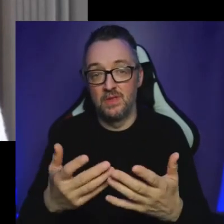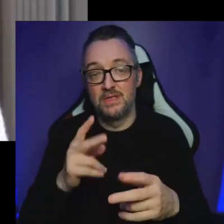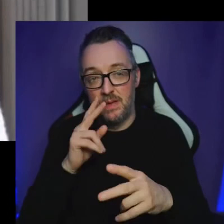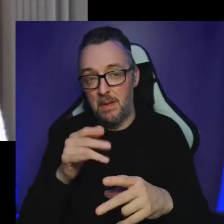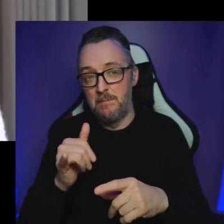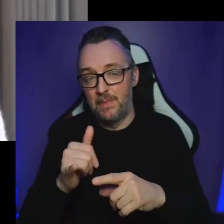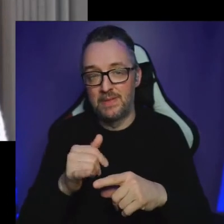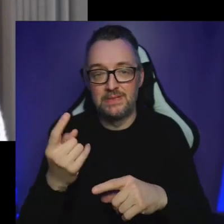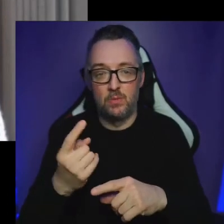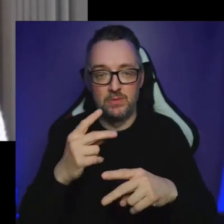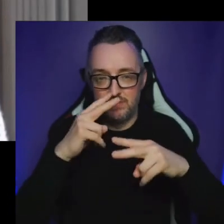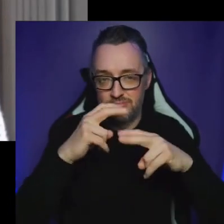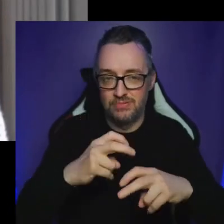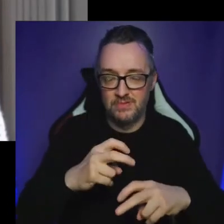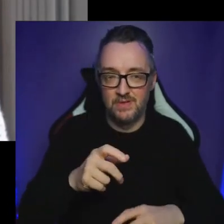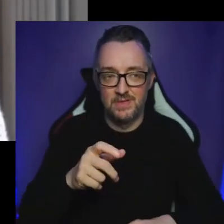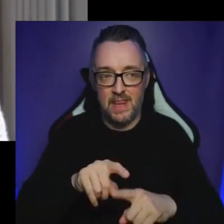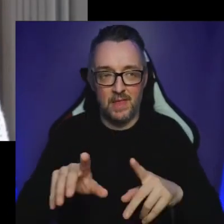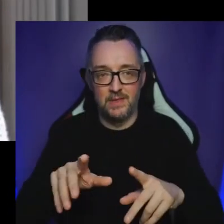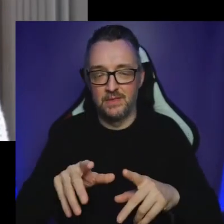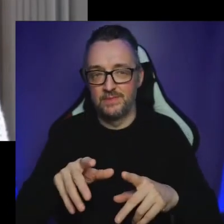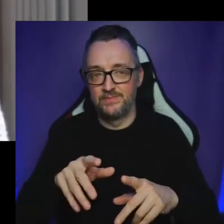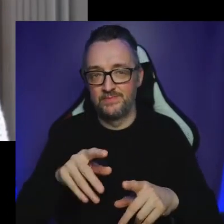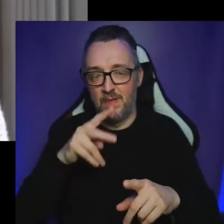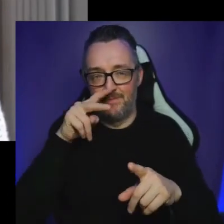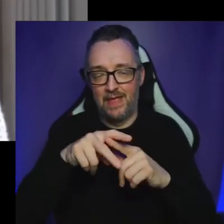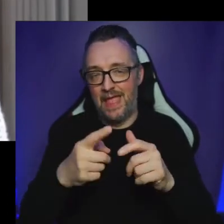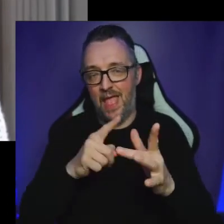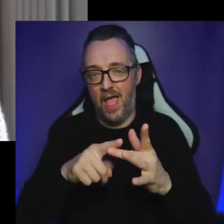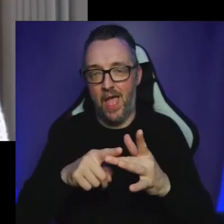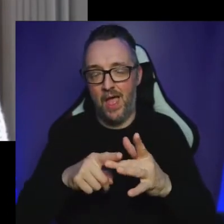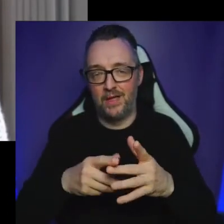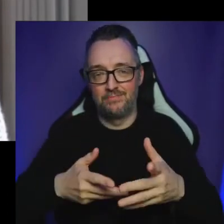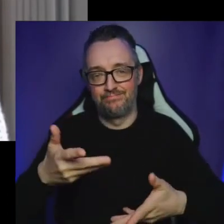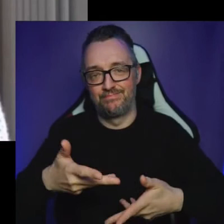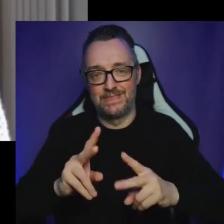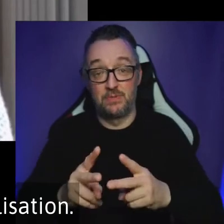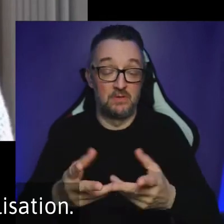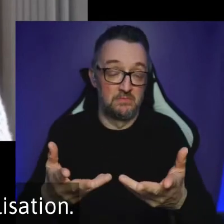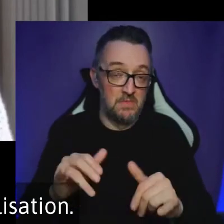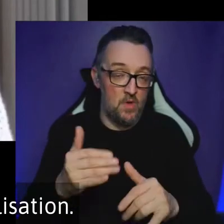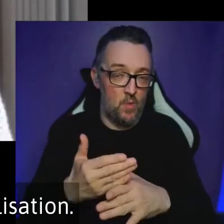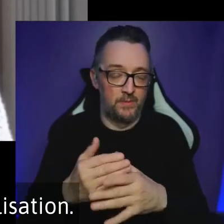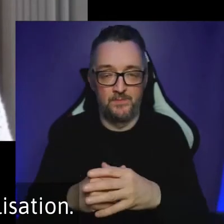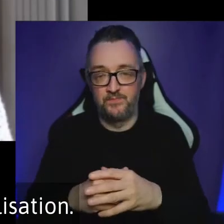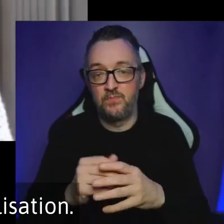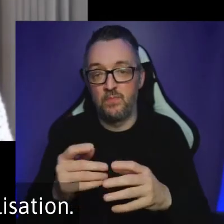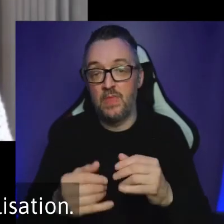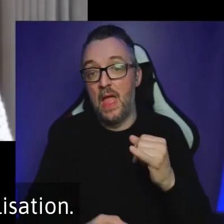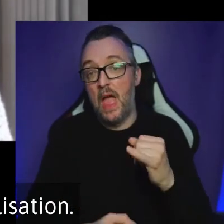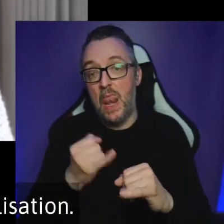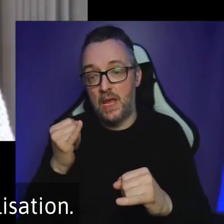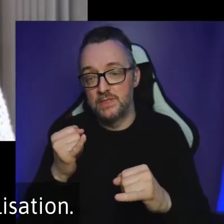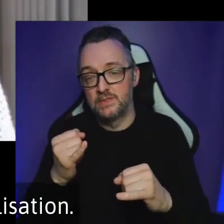maybe somebody looking at an avatar type approach and seeing if that works. And I think the last thing